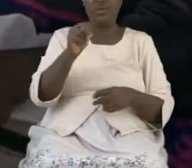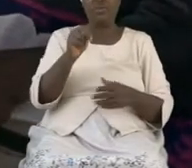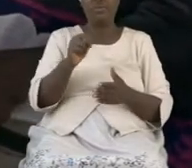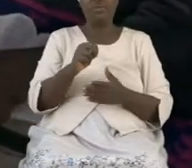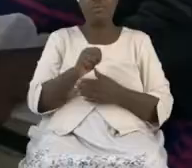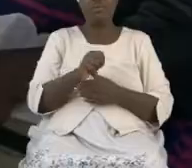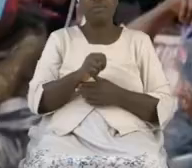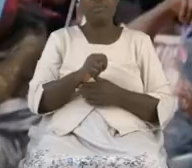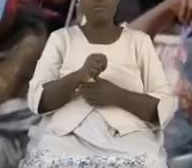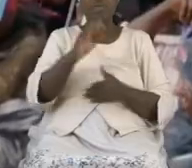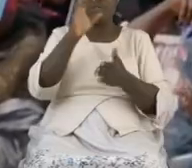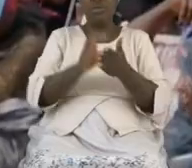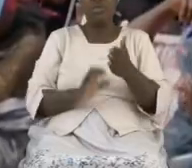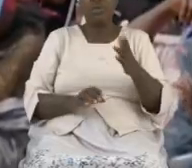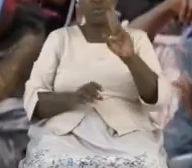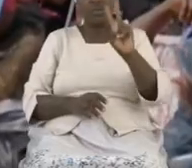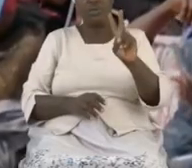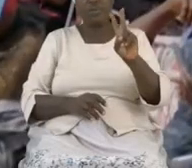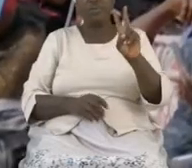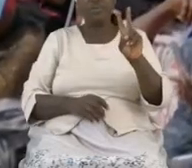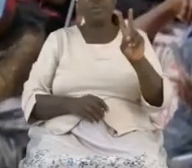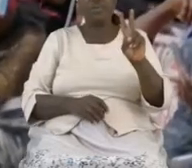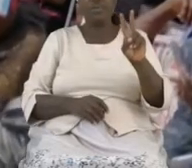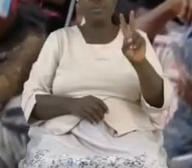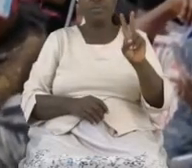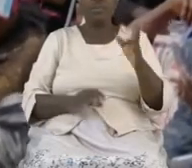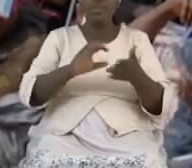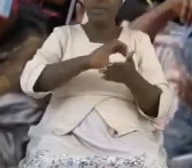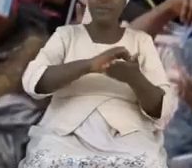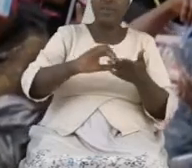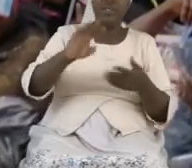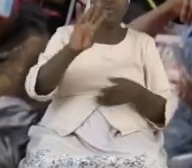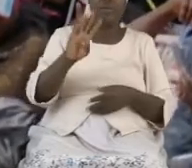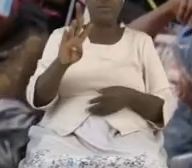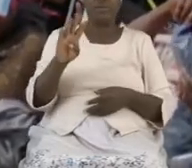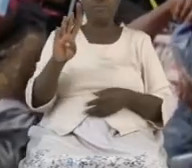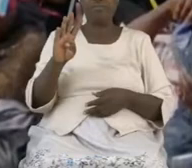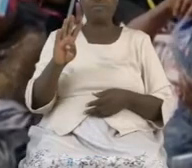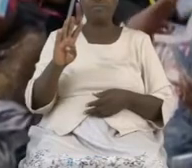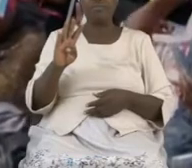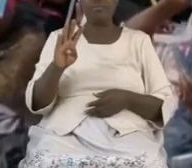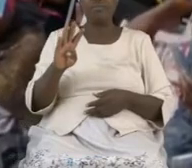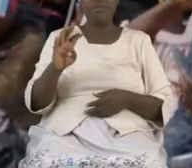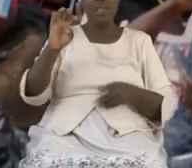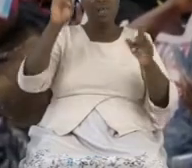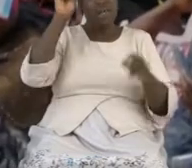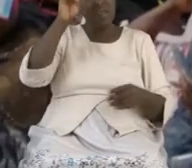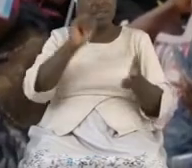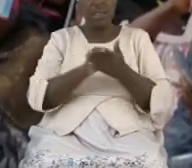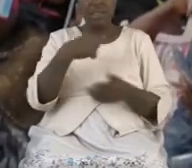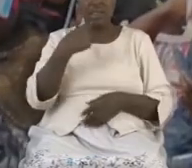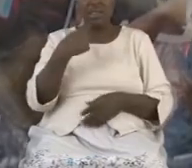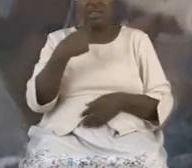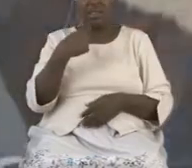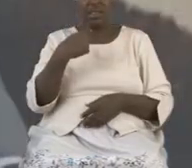chapter 2, reading from verse 4, he that says, I know